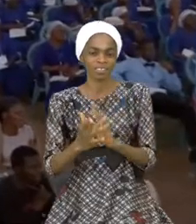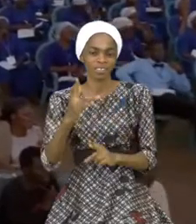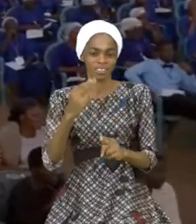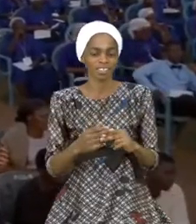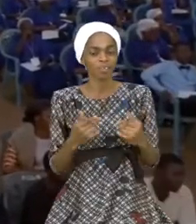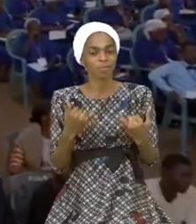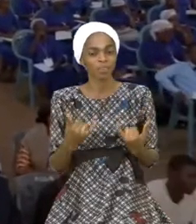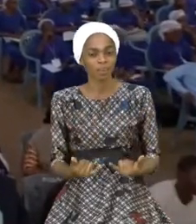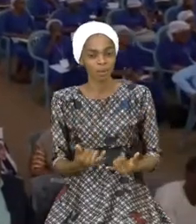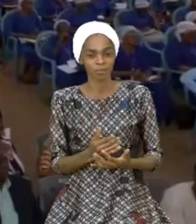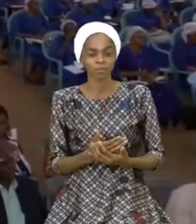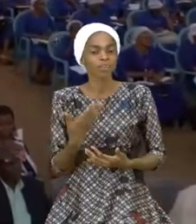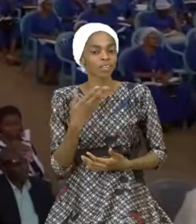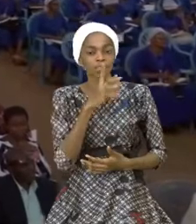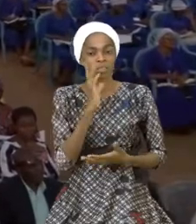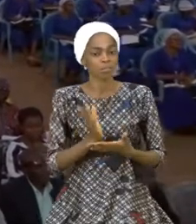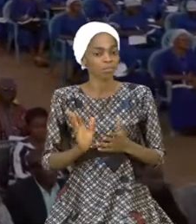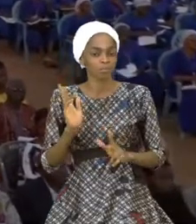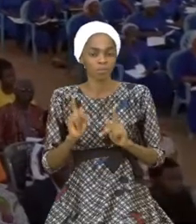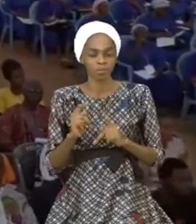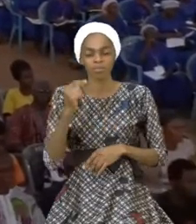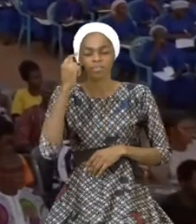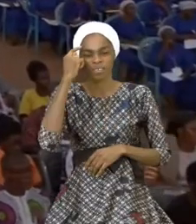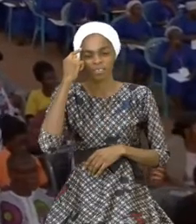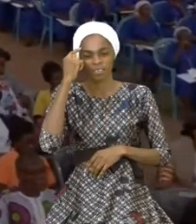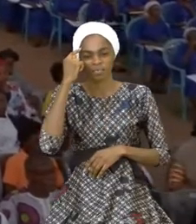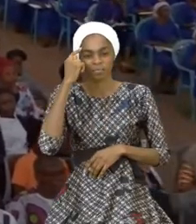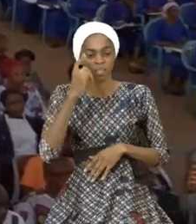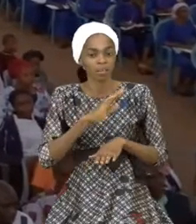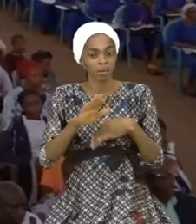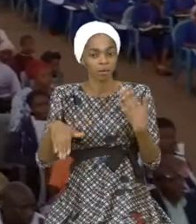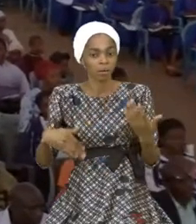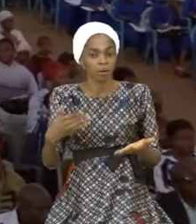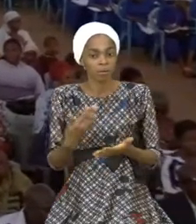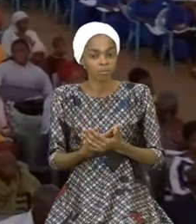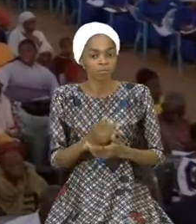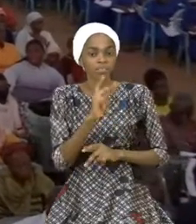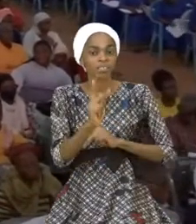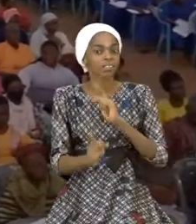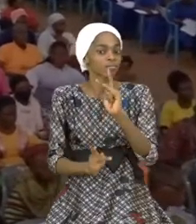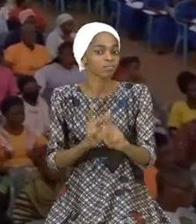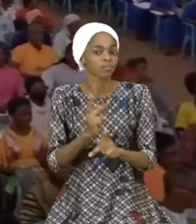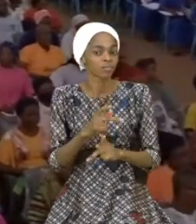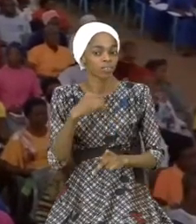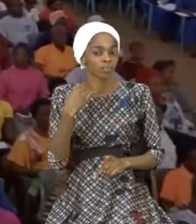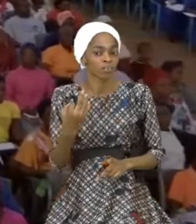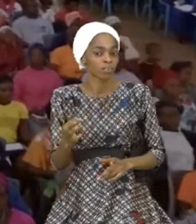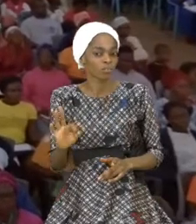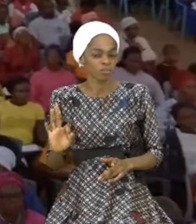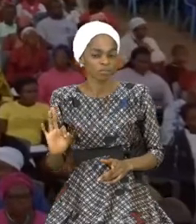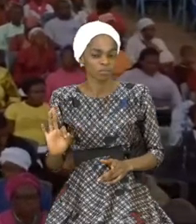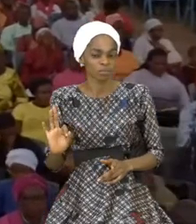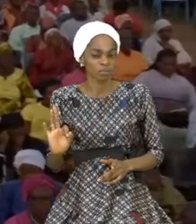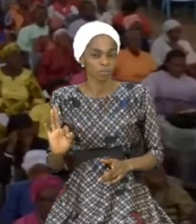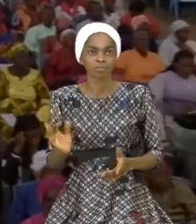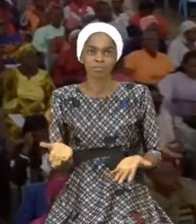Now, there are some people that think all that kind of, raise